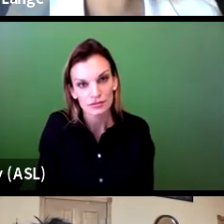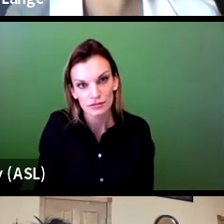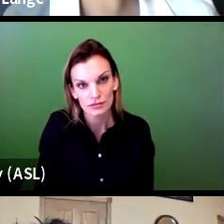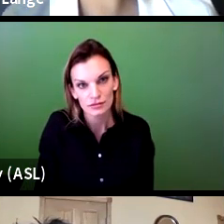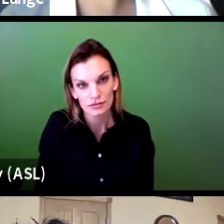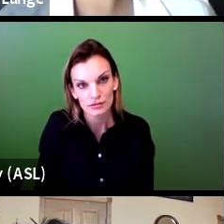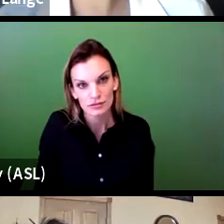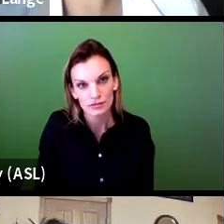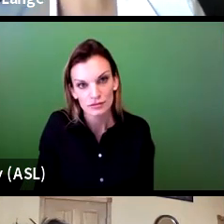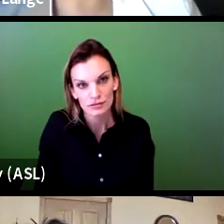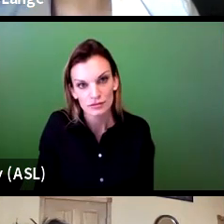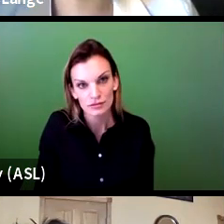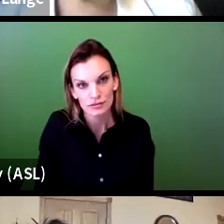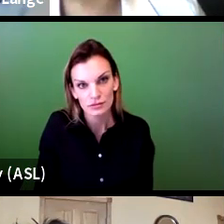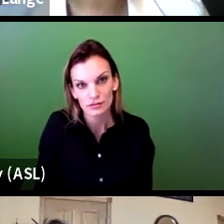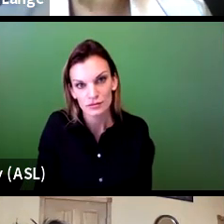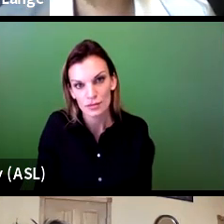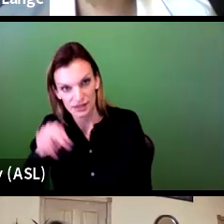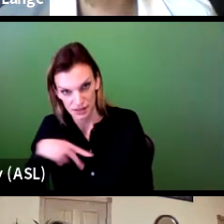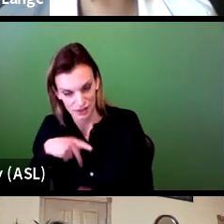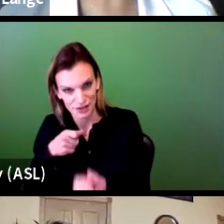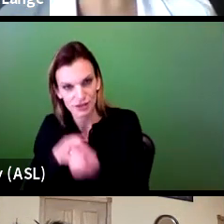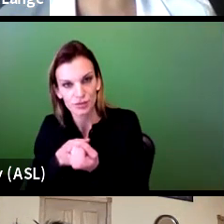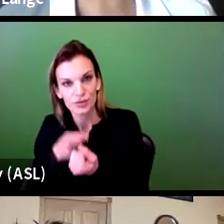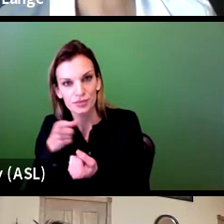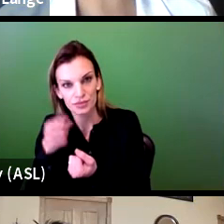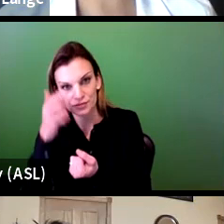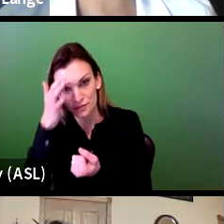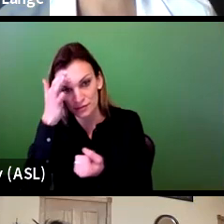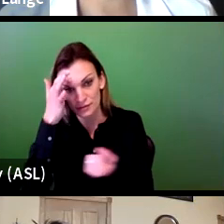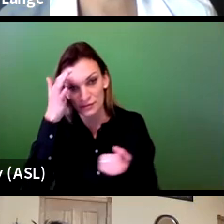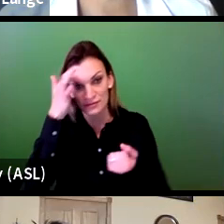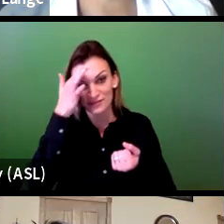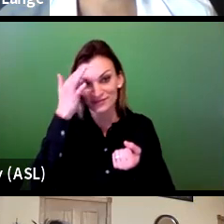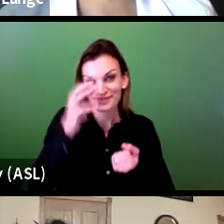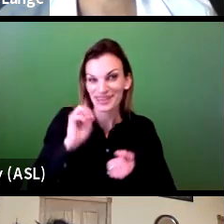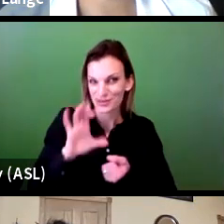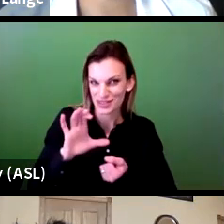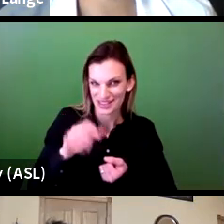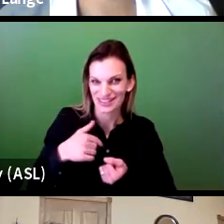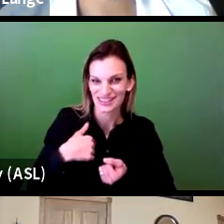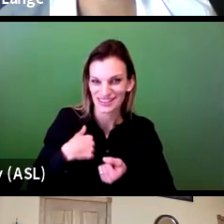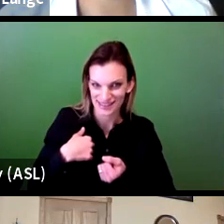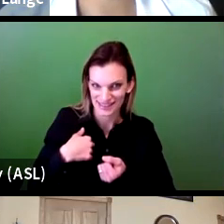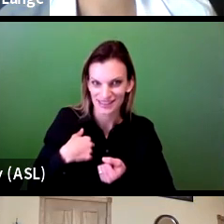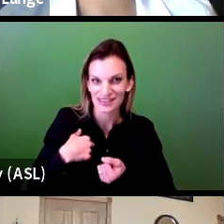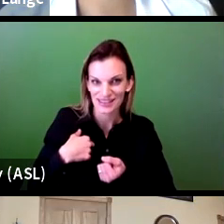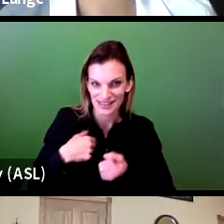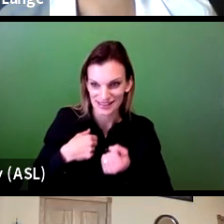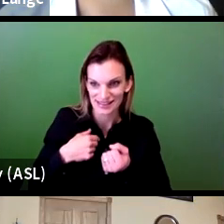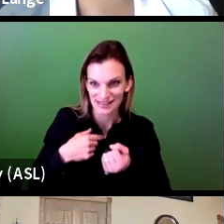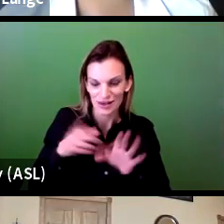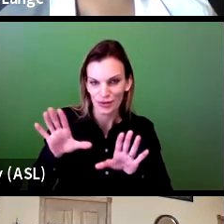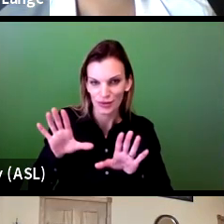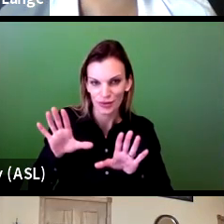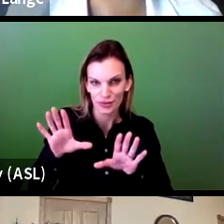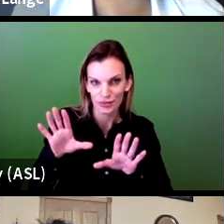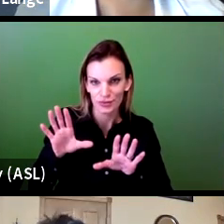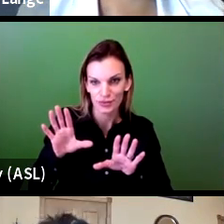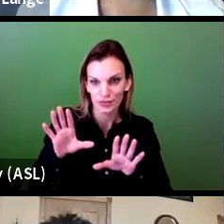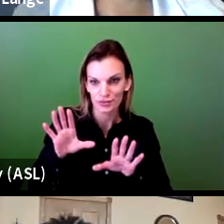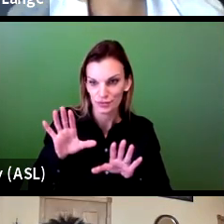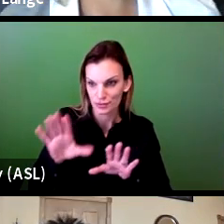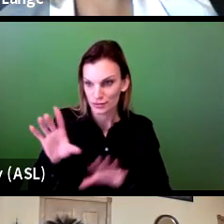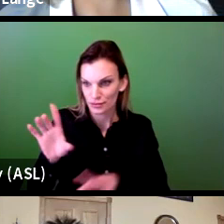I also second that. Who made the I'll, motion? I'll, I'll Dustin. move it. MC moved it. MC Dustin moved. seconded.